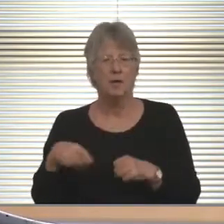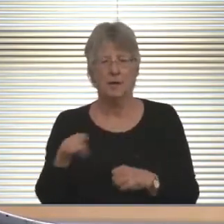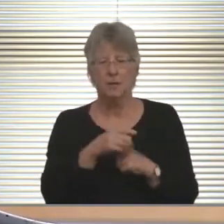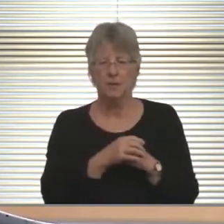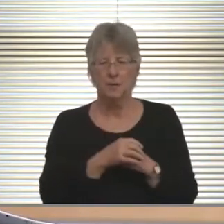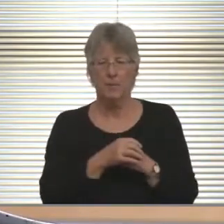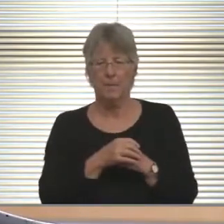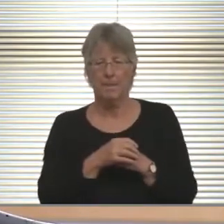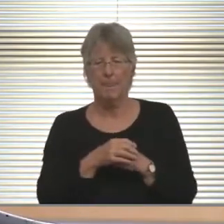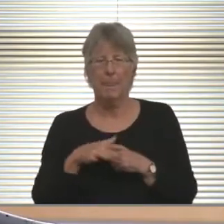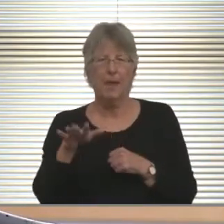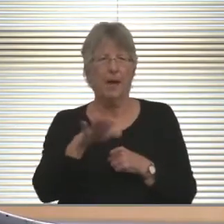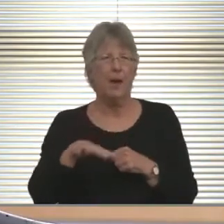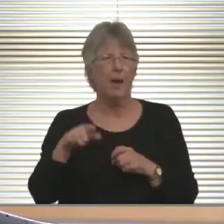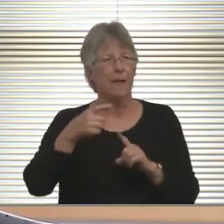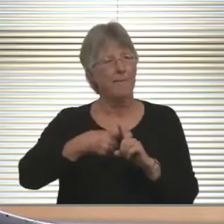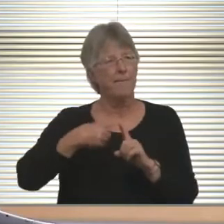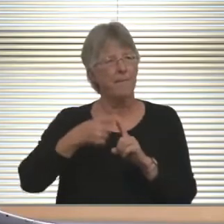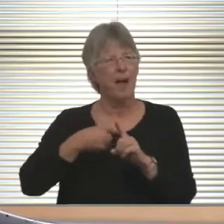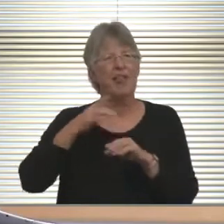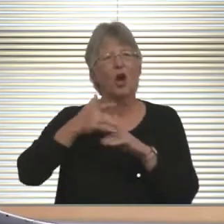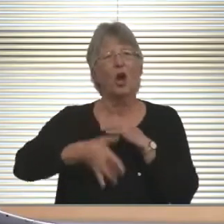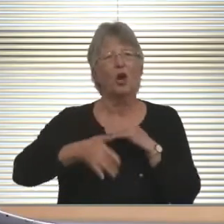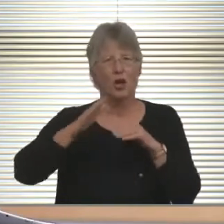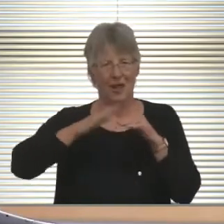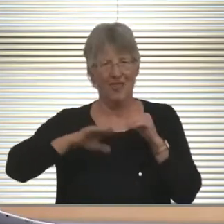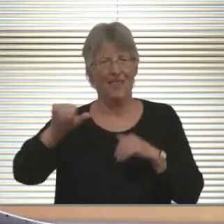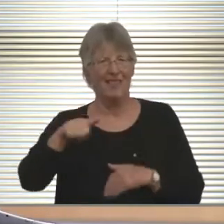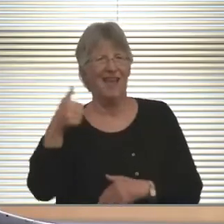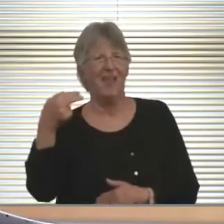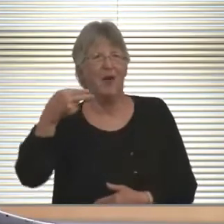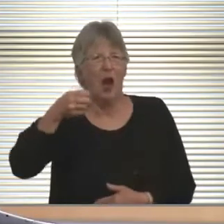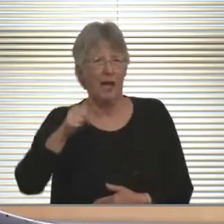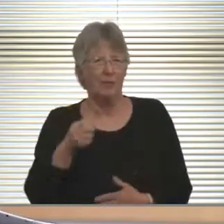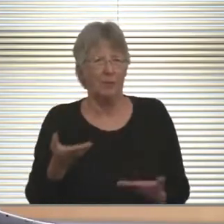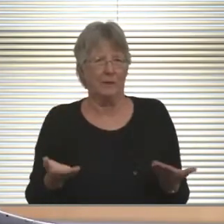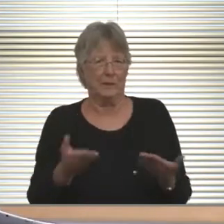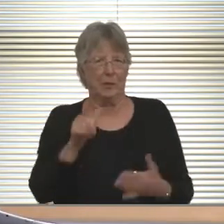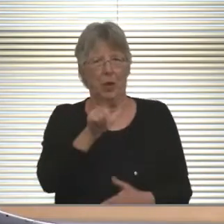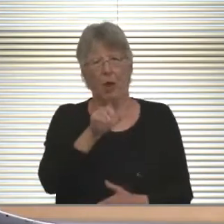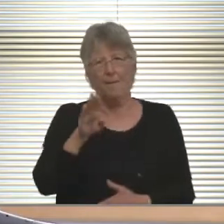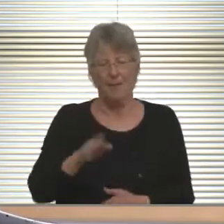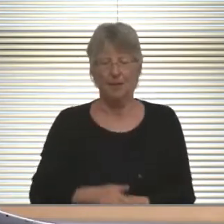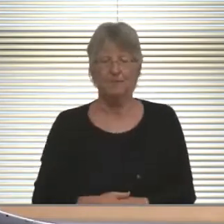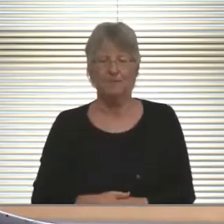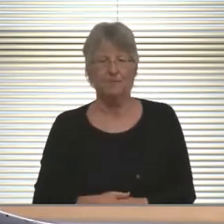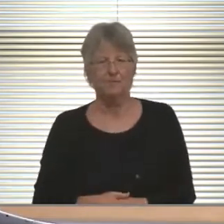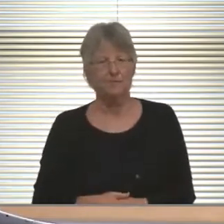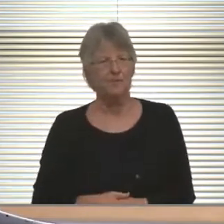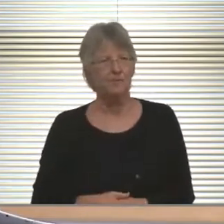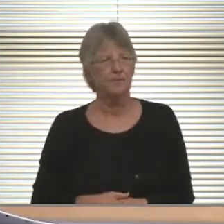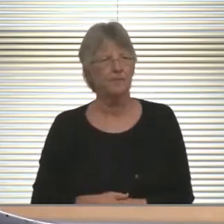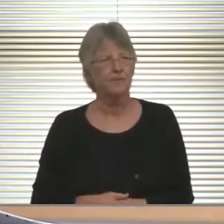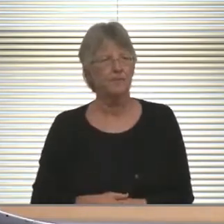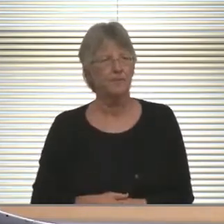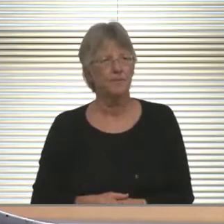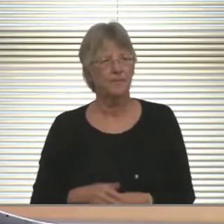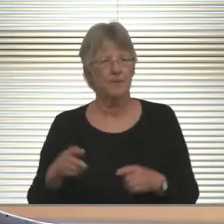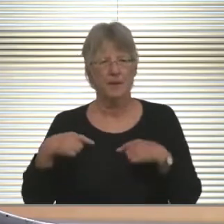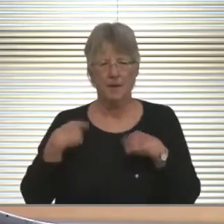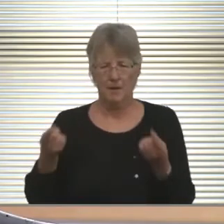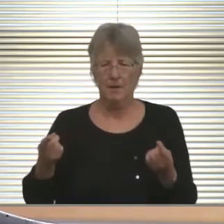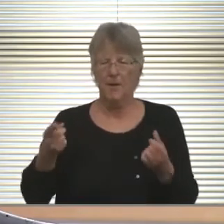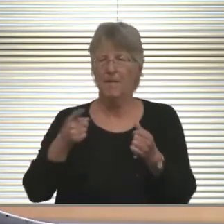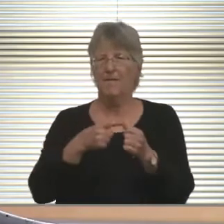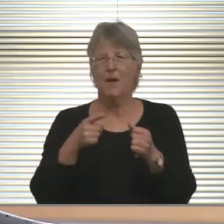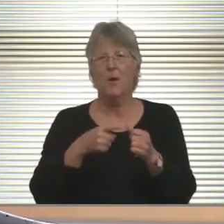was about a month or so earlier than most of the other schools in Long Beach. And during the first